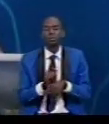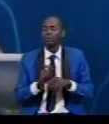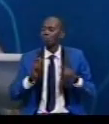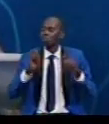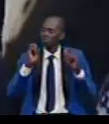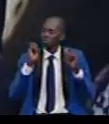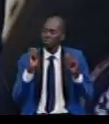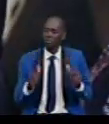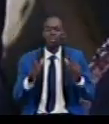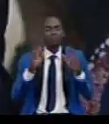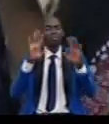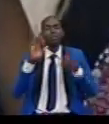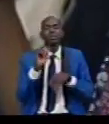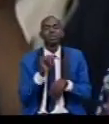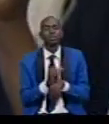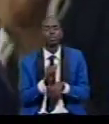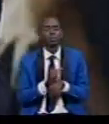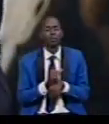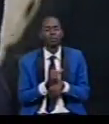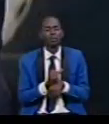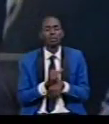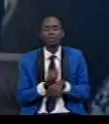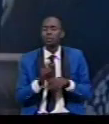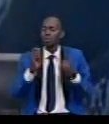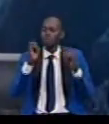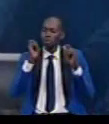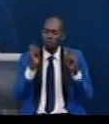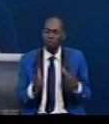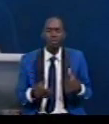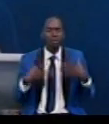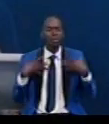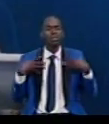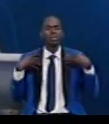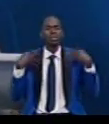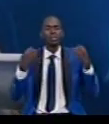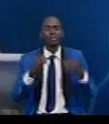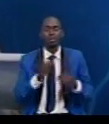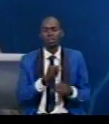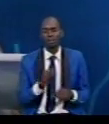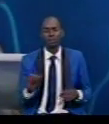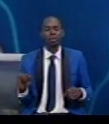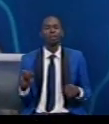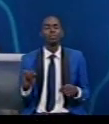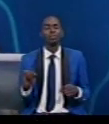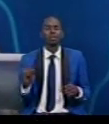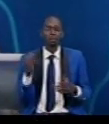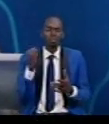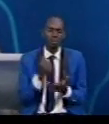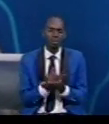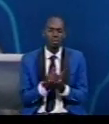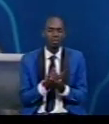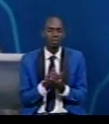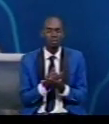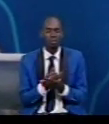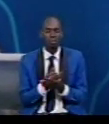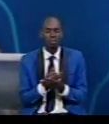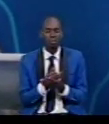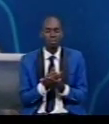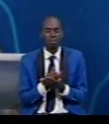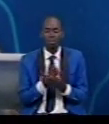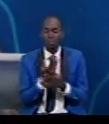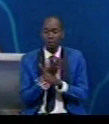Instantaneous miracle. Immediate healing. Instantaneous healing. Deliverance